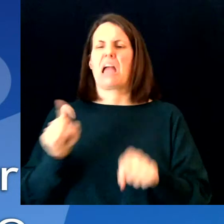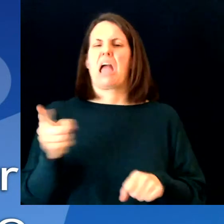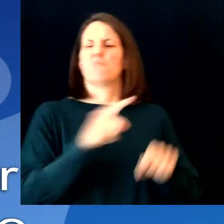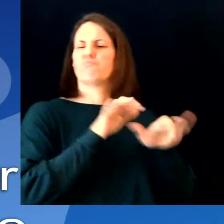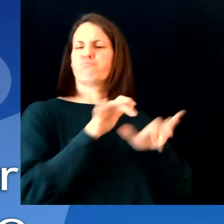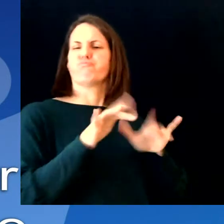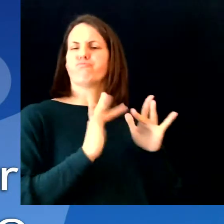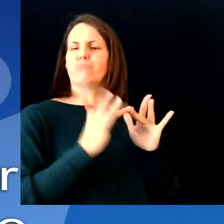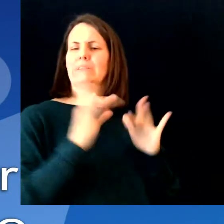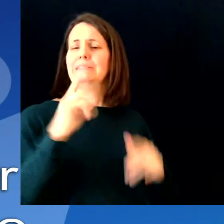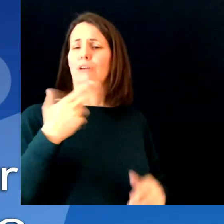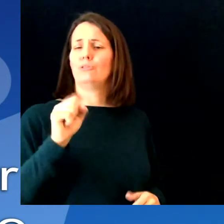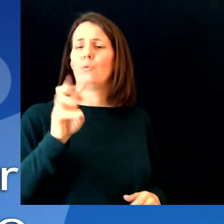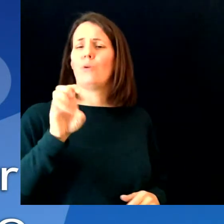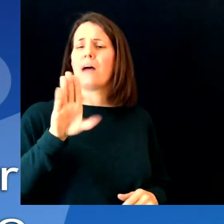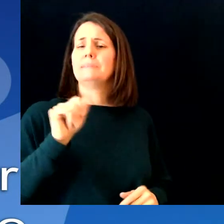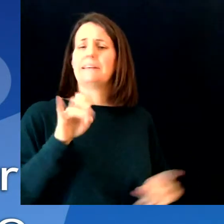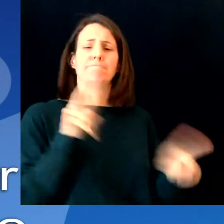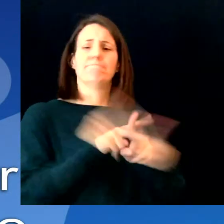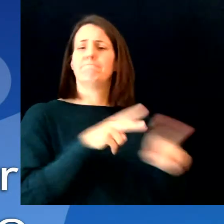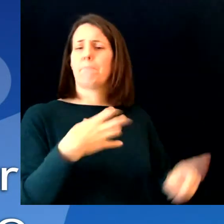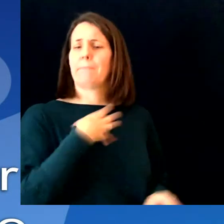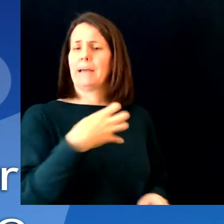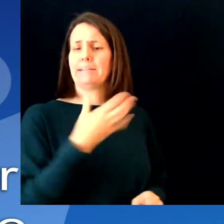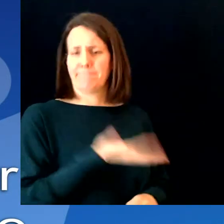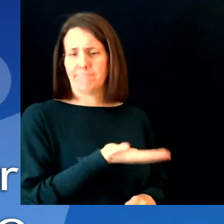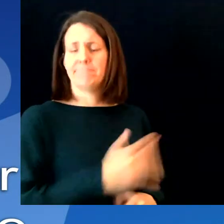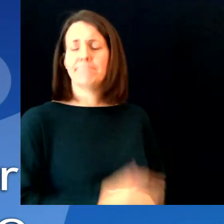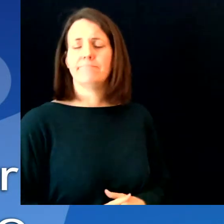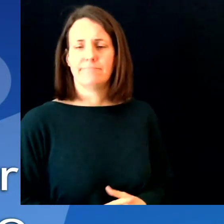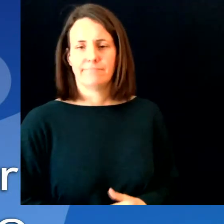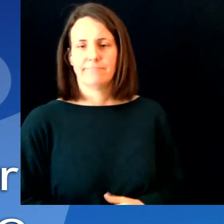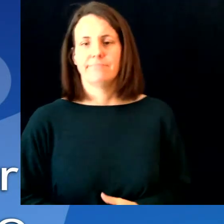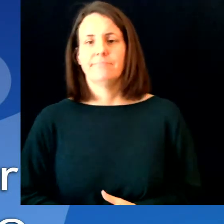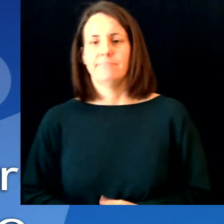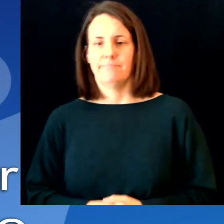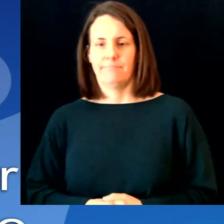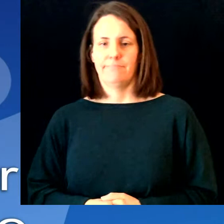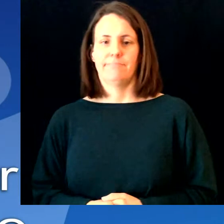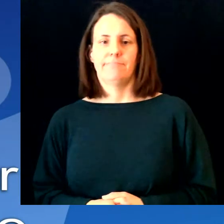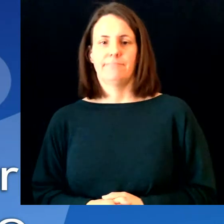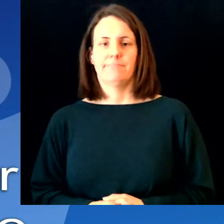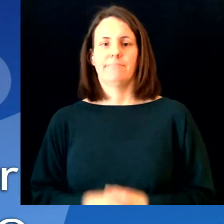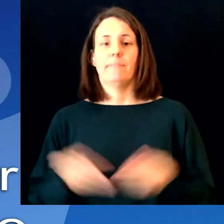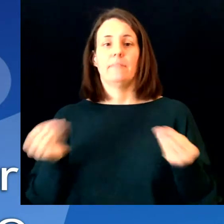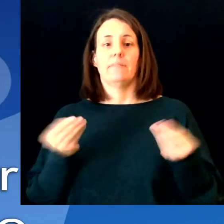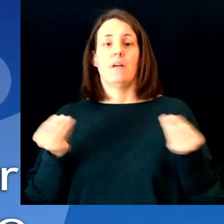Thank you. Now to Victor Huckabo from CBS 58 in Milwaukee. Victor.